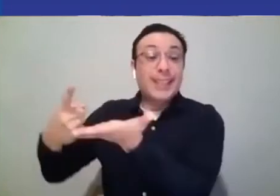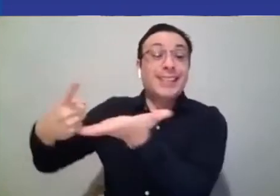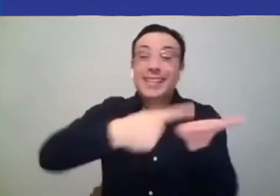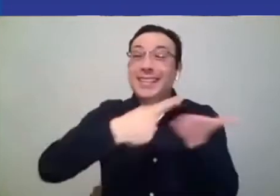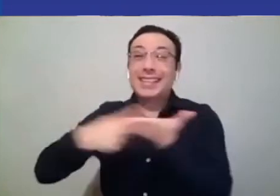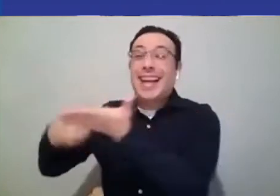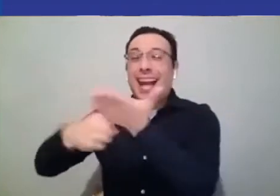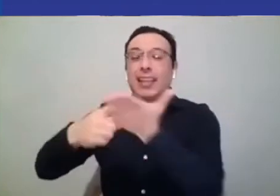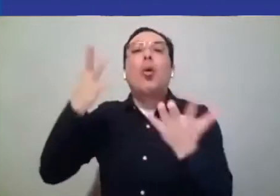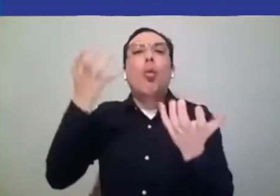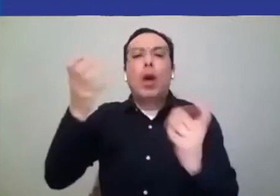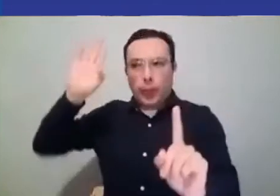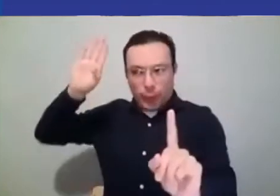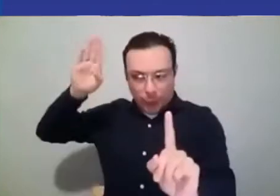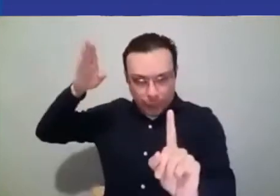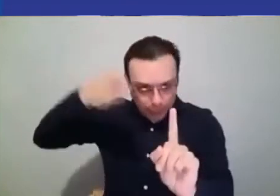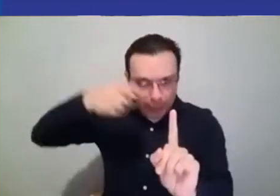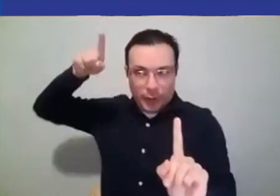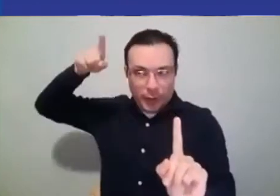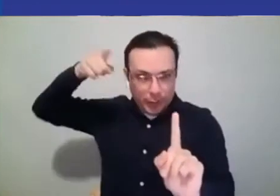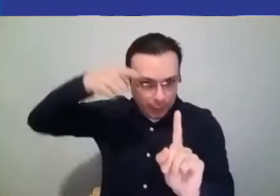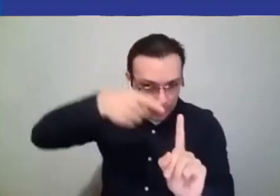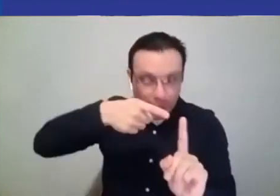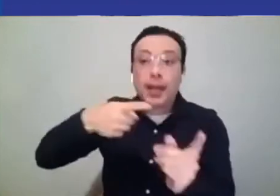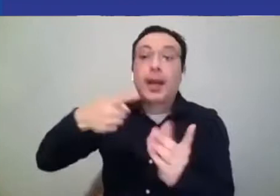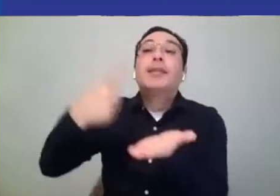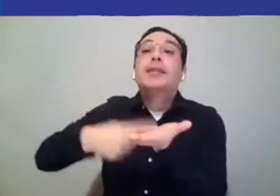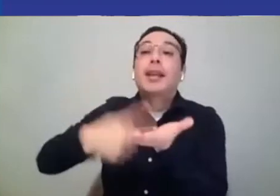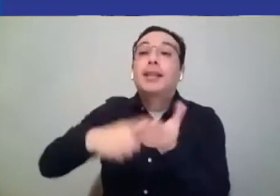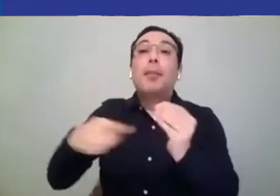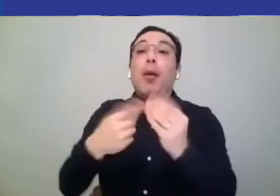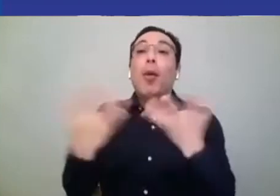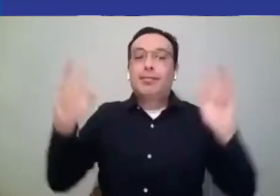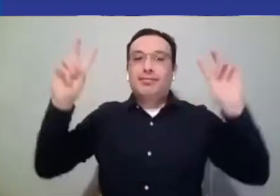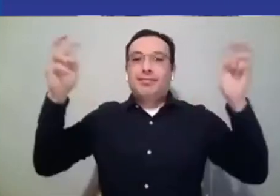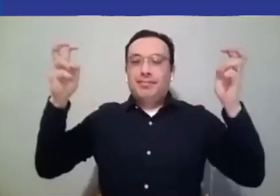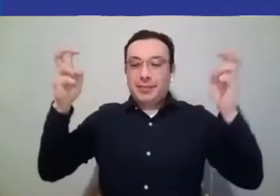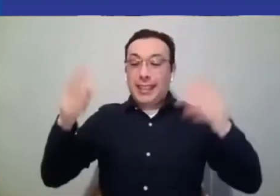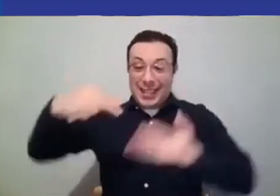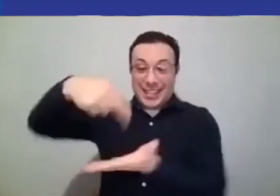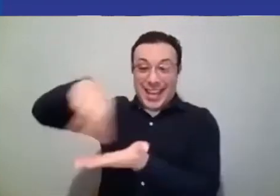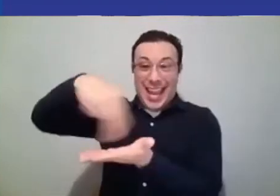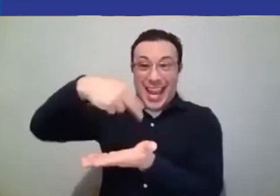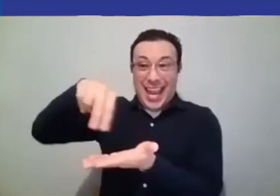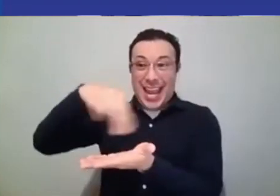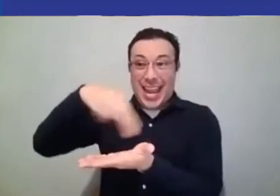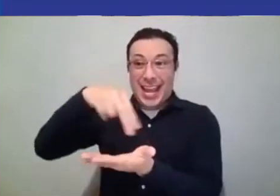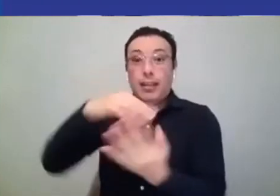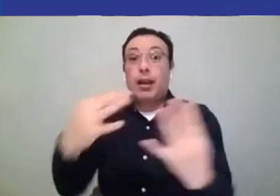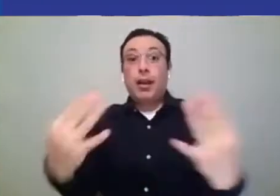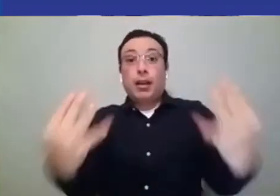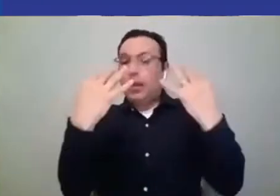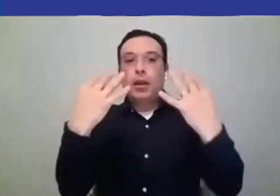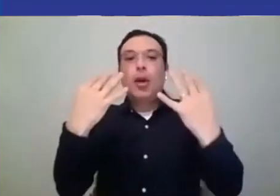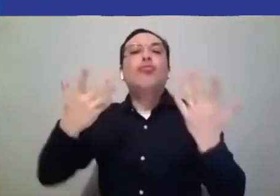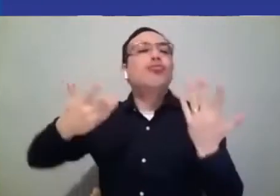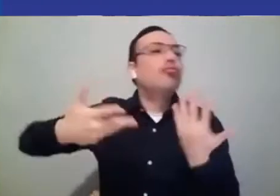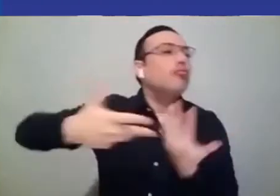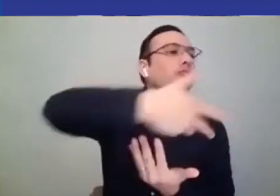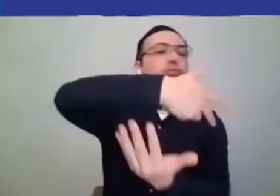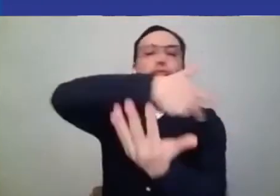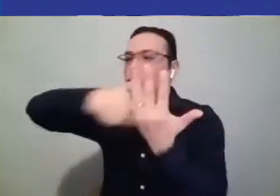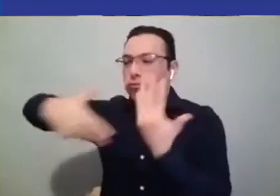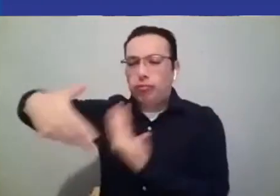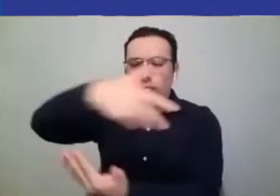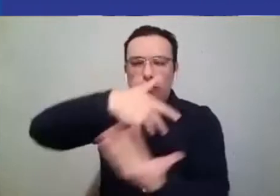question. Let's start framing this discussion for people who may be new to the area of social dance. And that is, what is